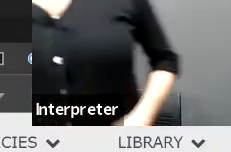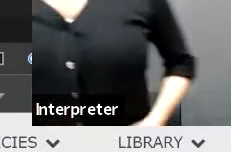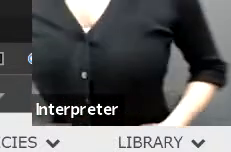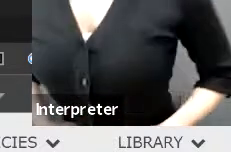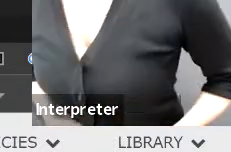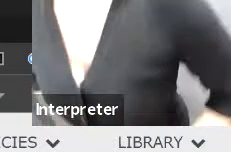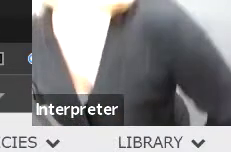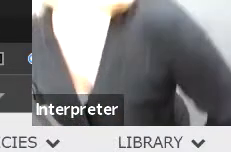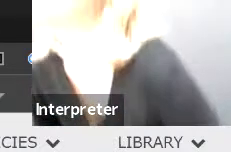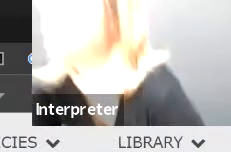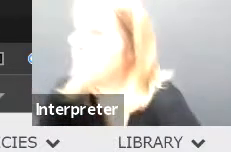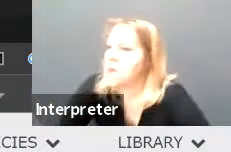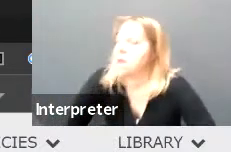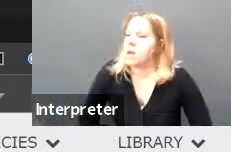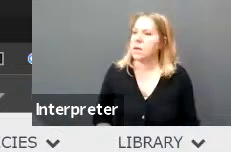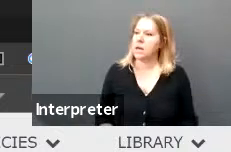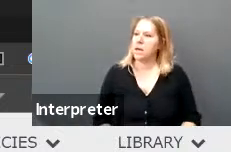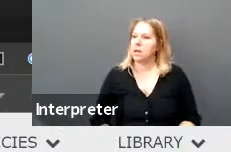Next,